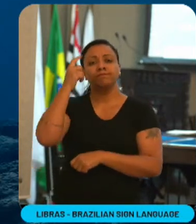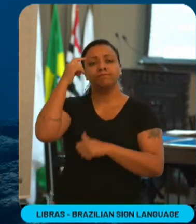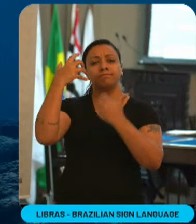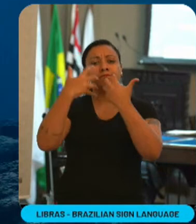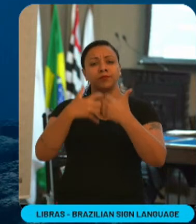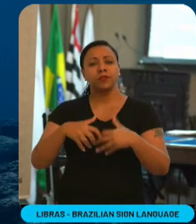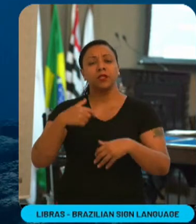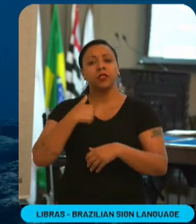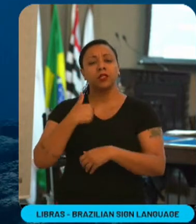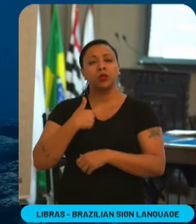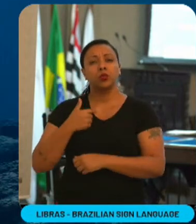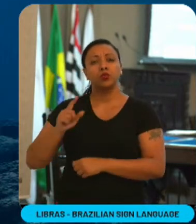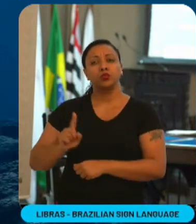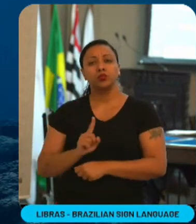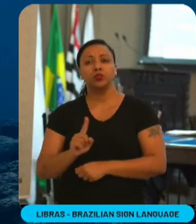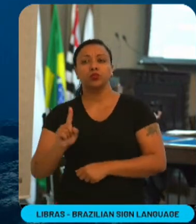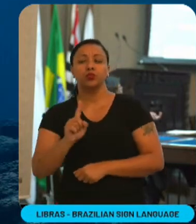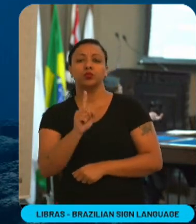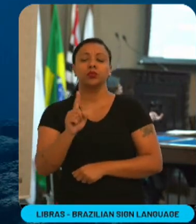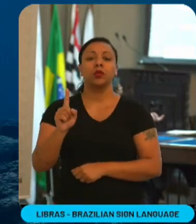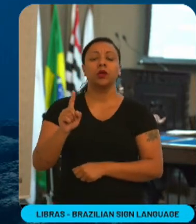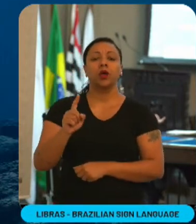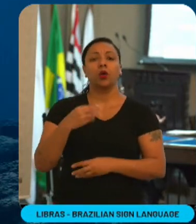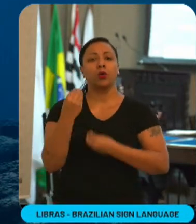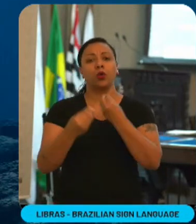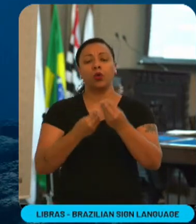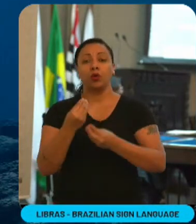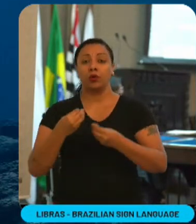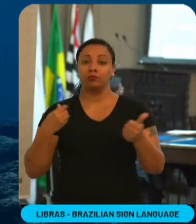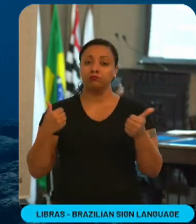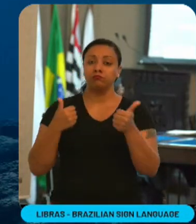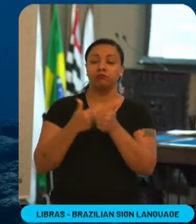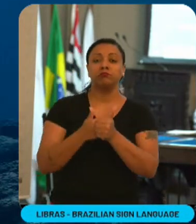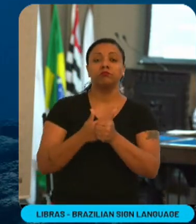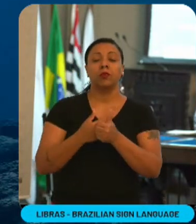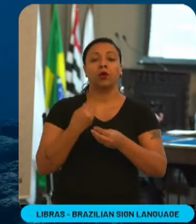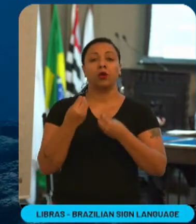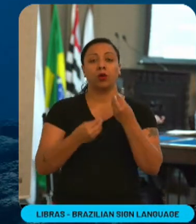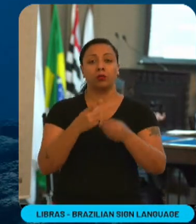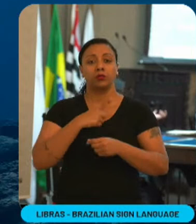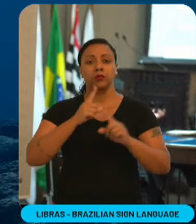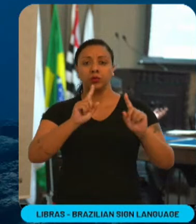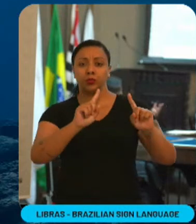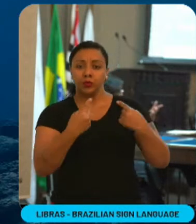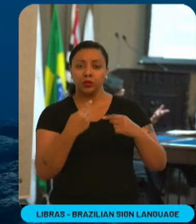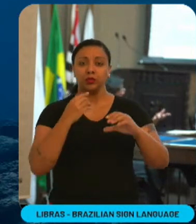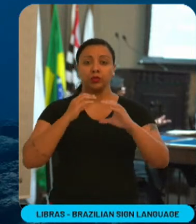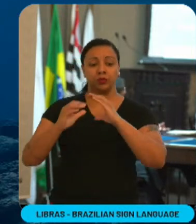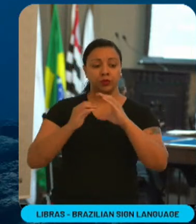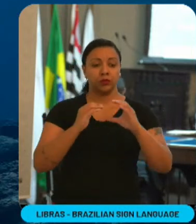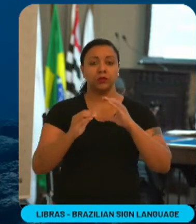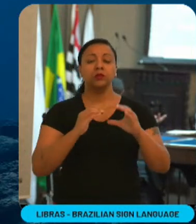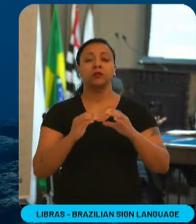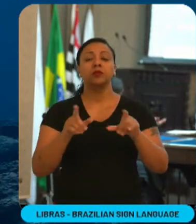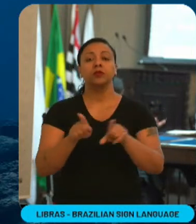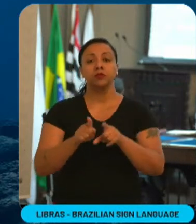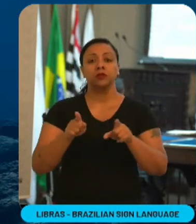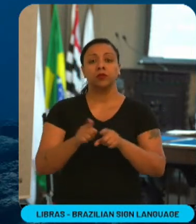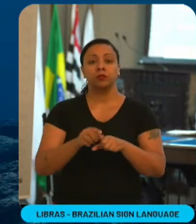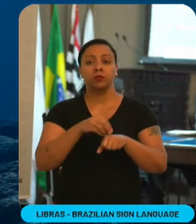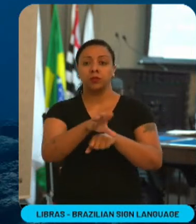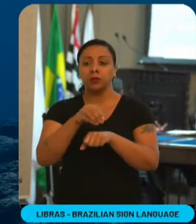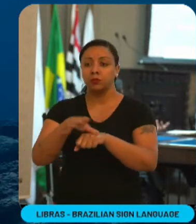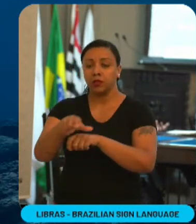give on to Williams now because all the reflections that I was making as I came here, so how to get close with